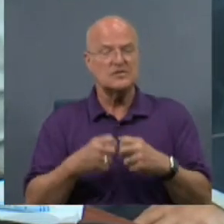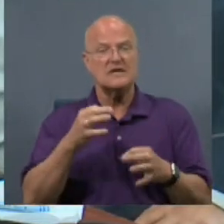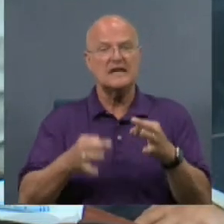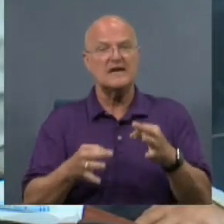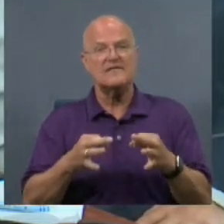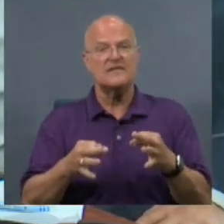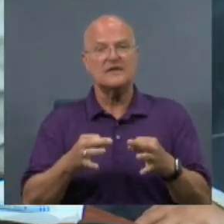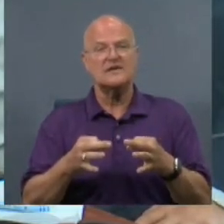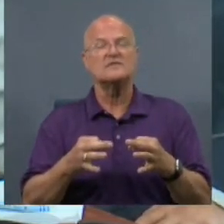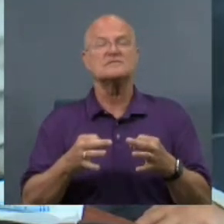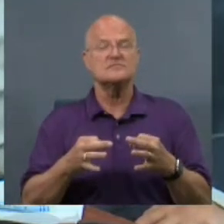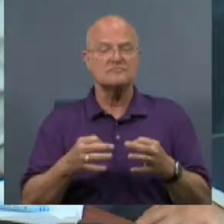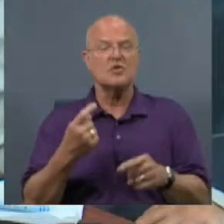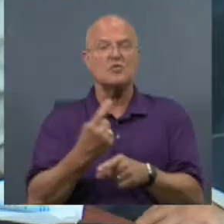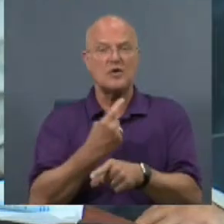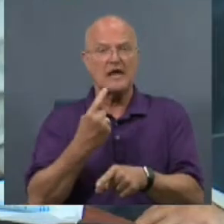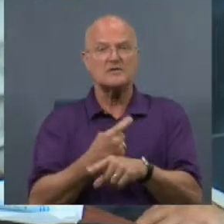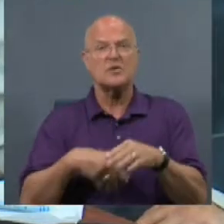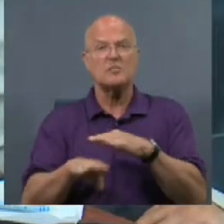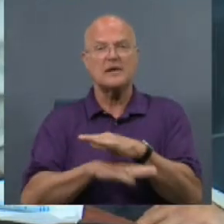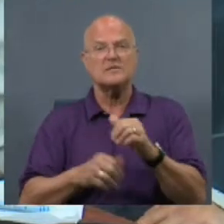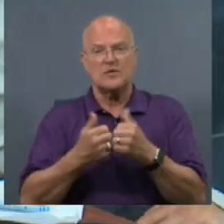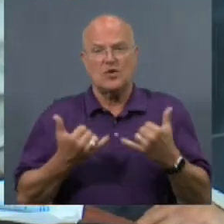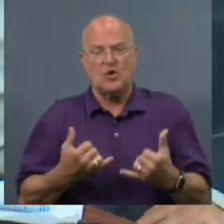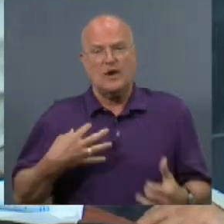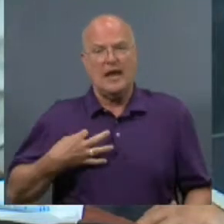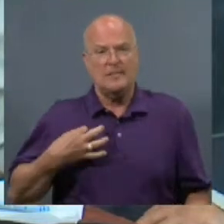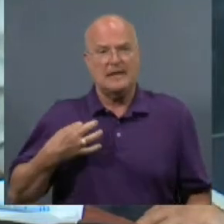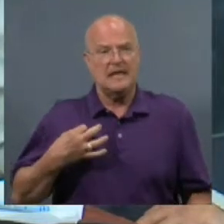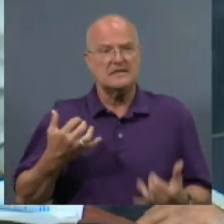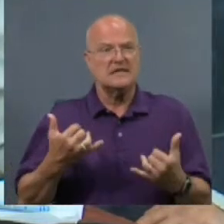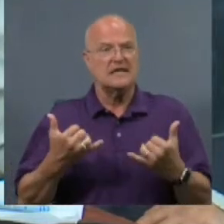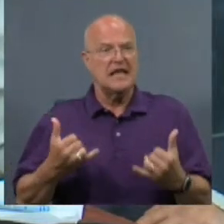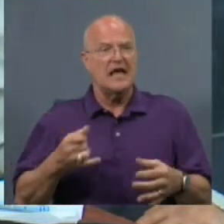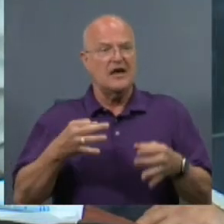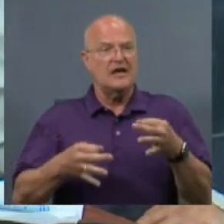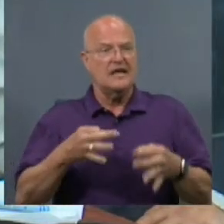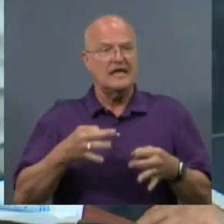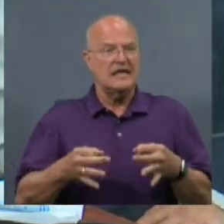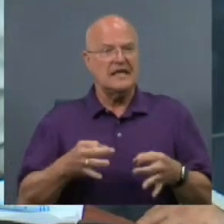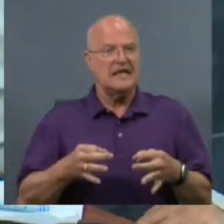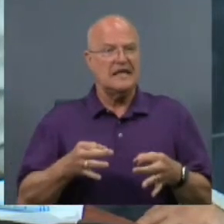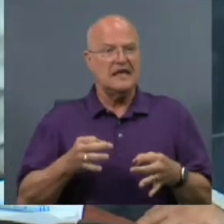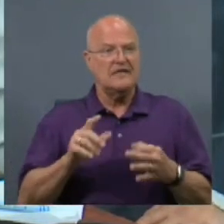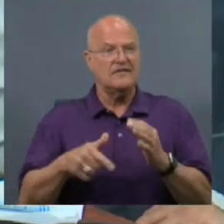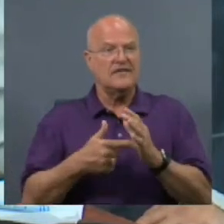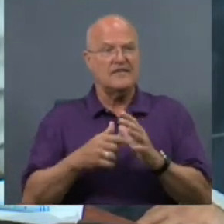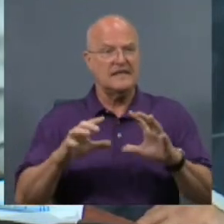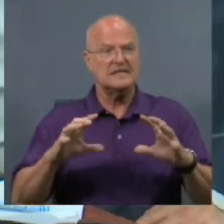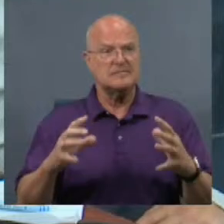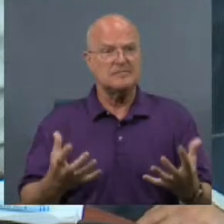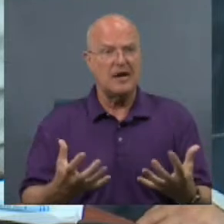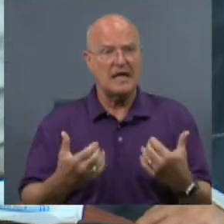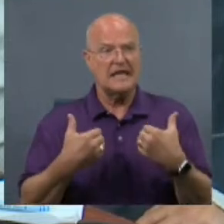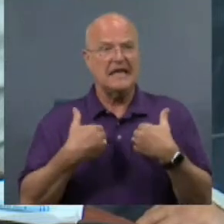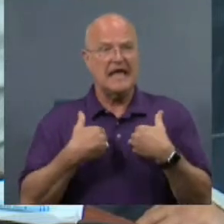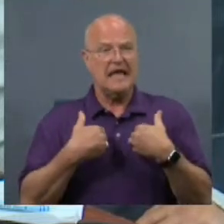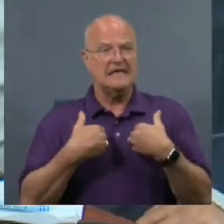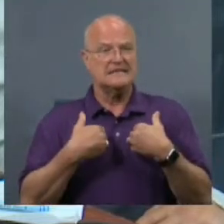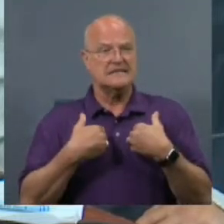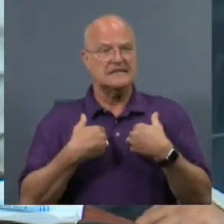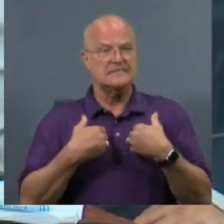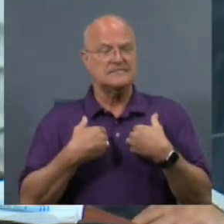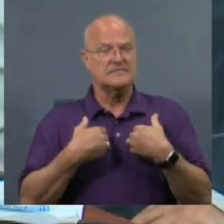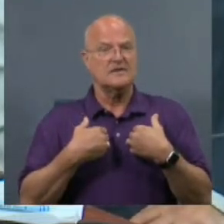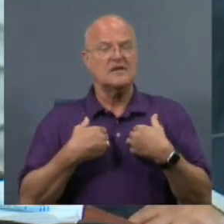there's a rational basis for it with the current application. Now, if this body, has a